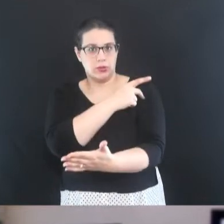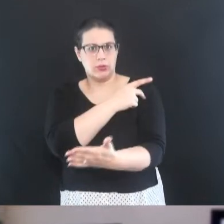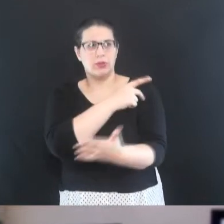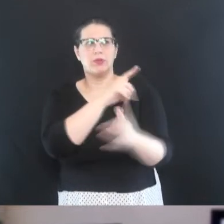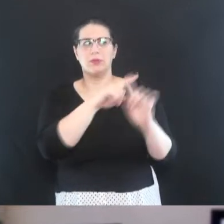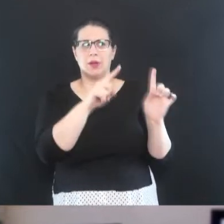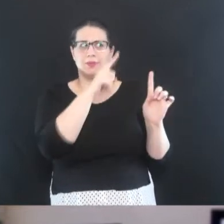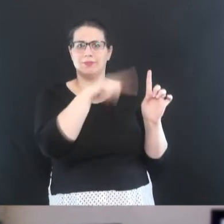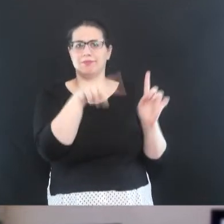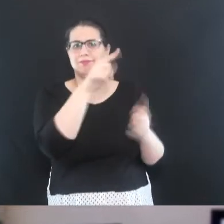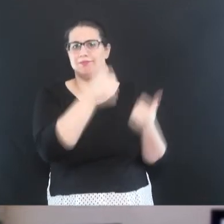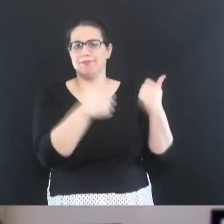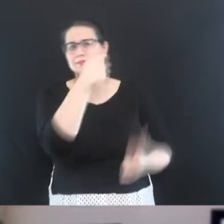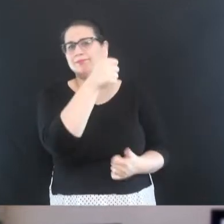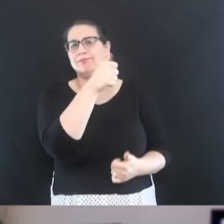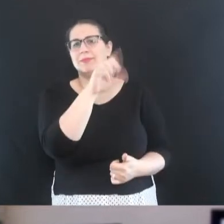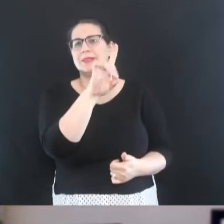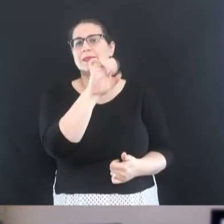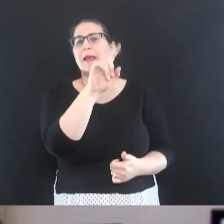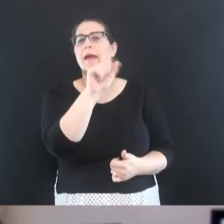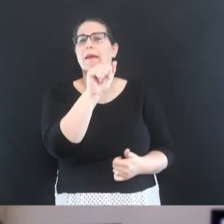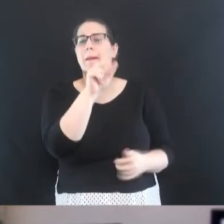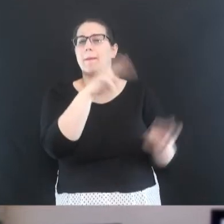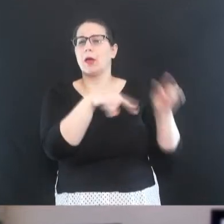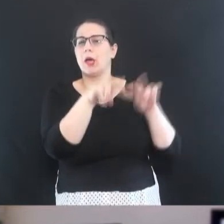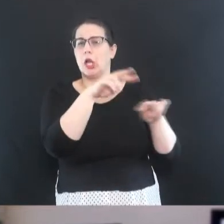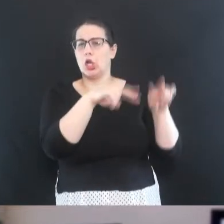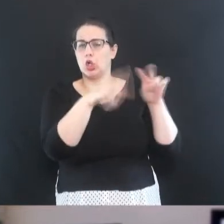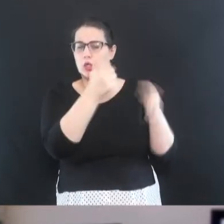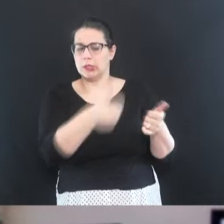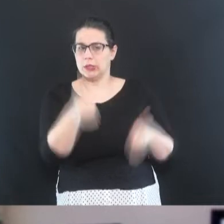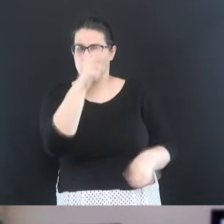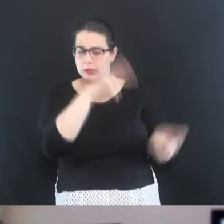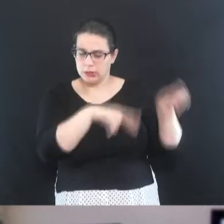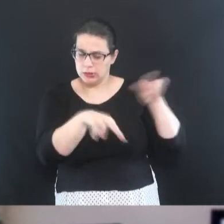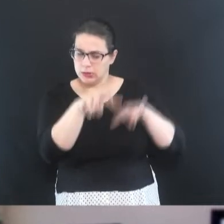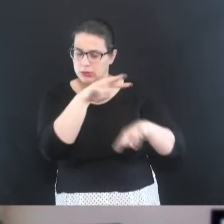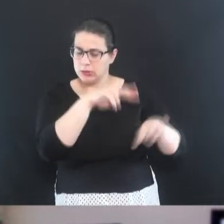board that oversees the clinical trial determined that at